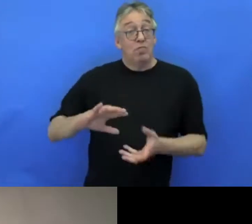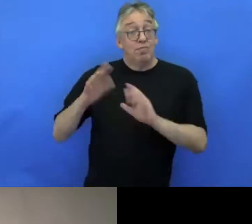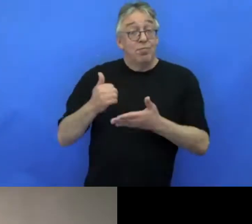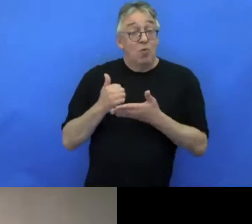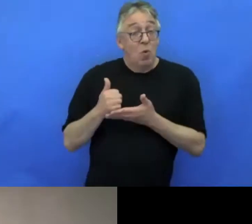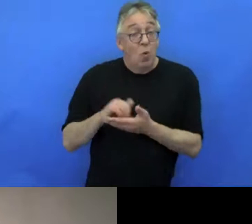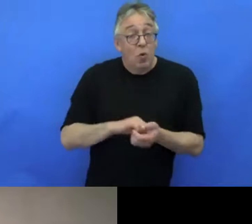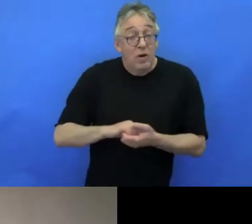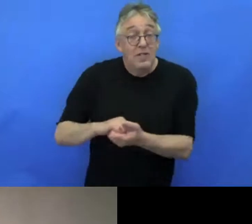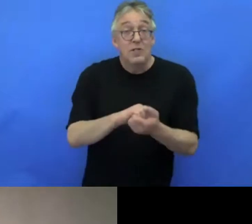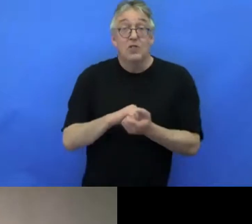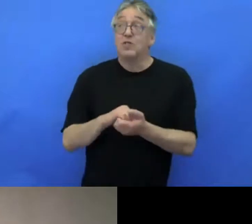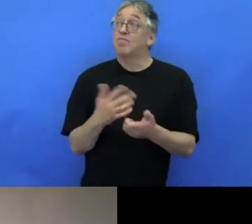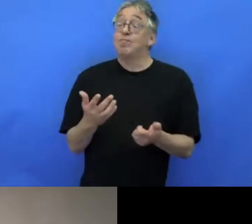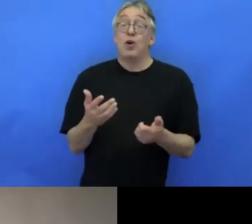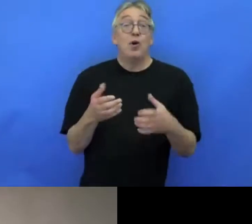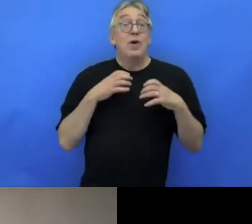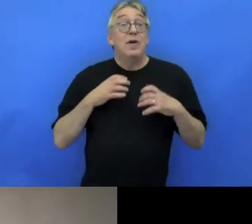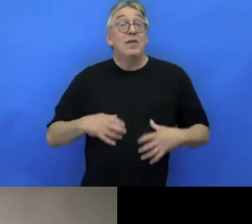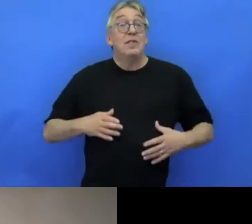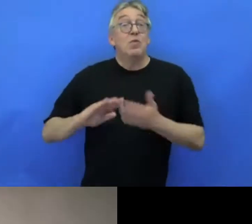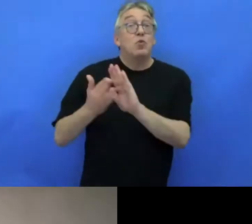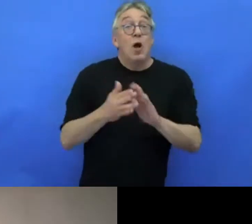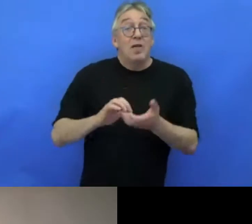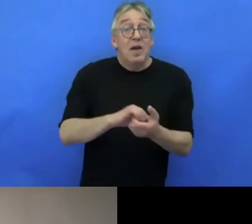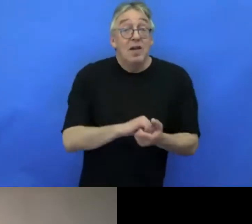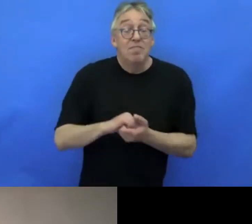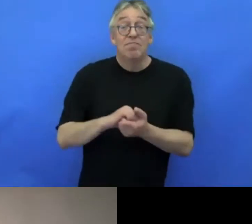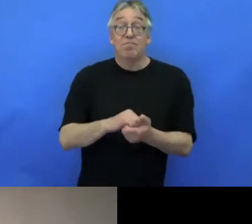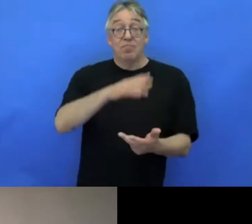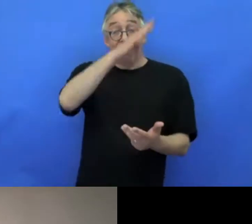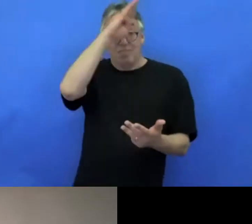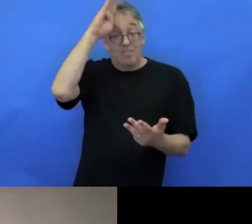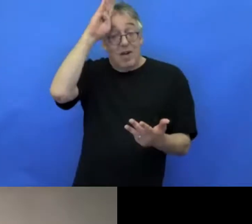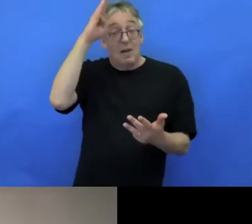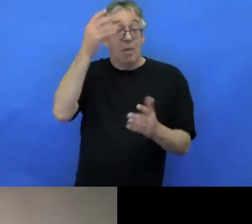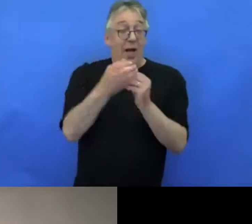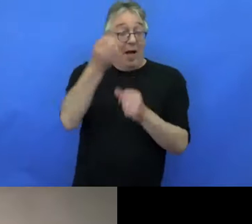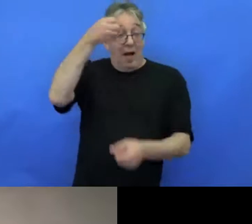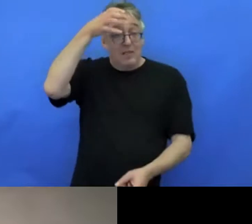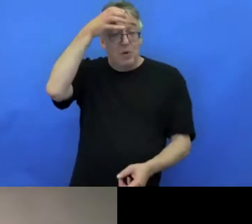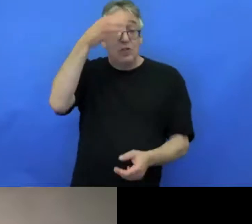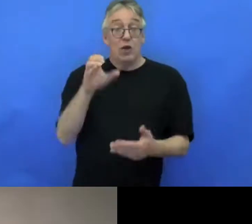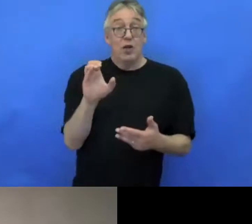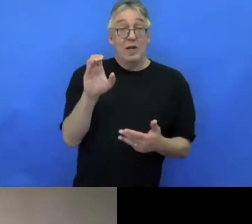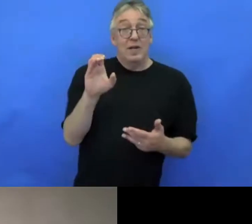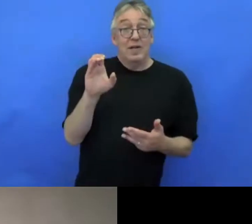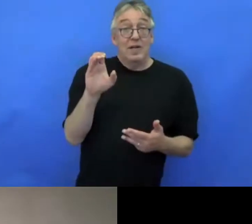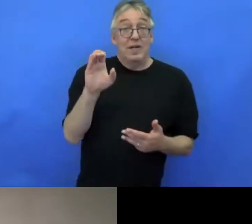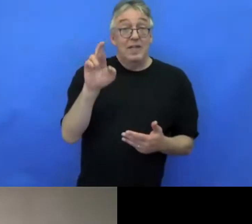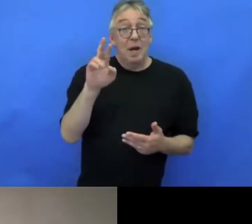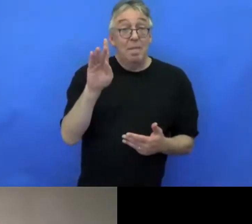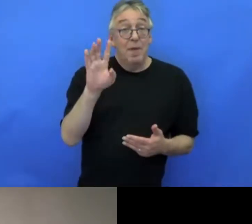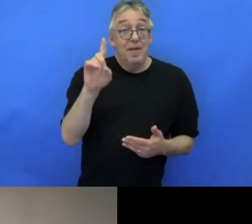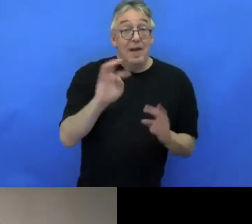society, as well as academia, experts, the CRPD committee. So on